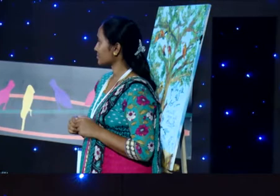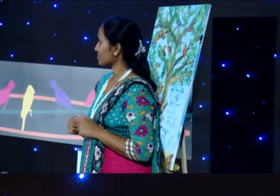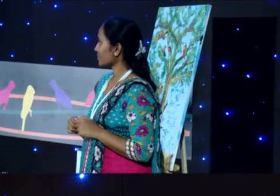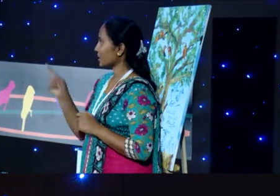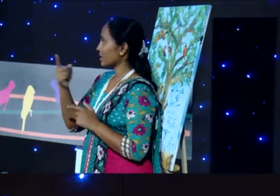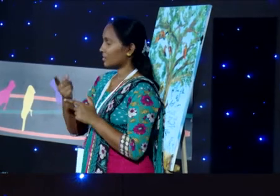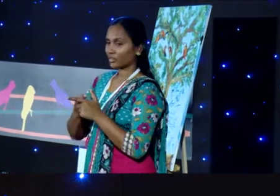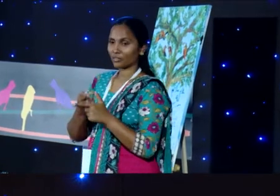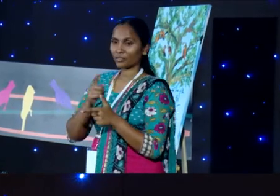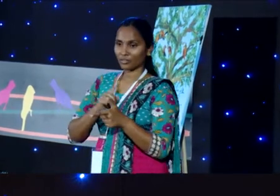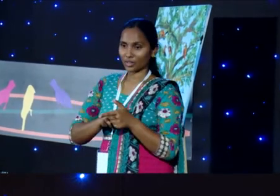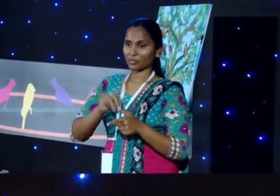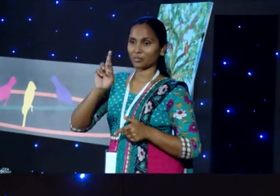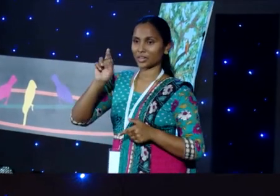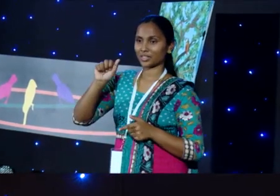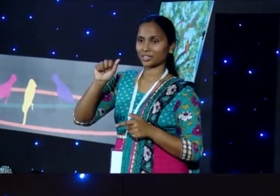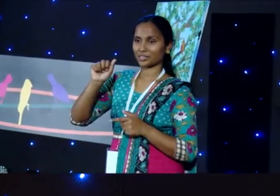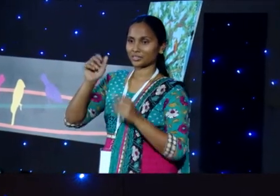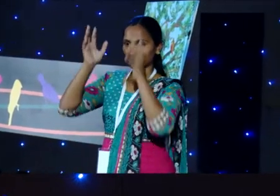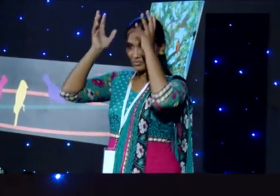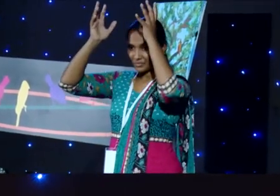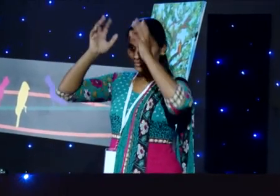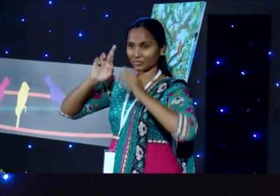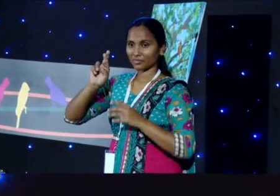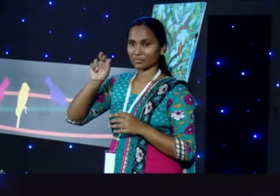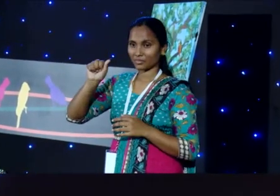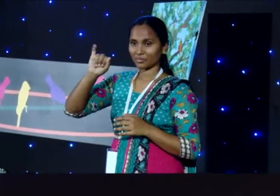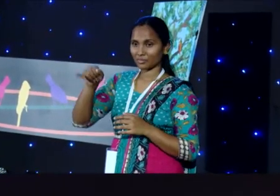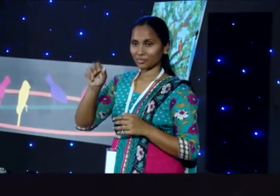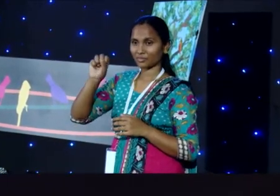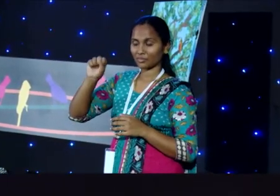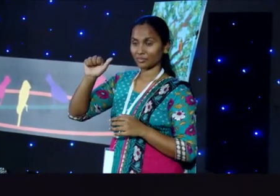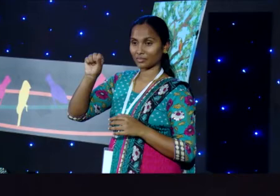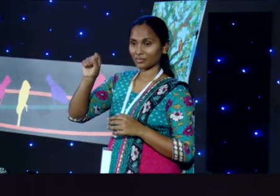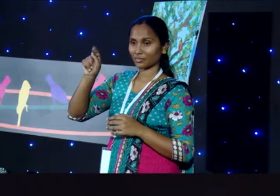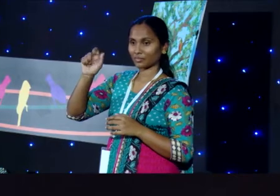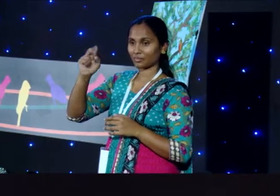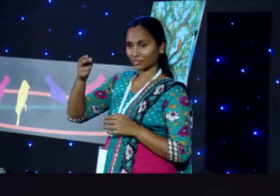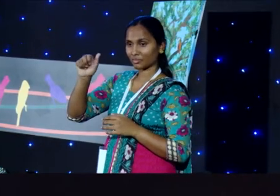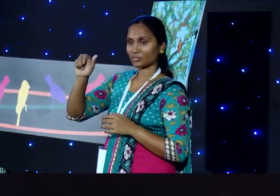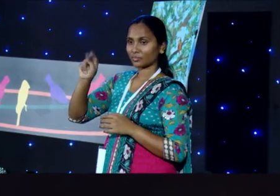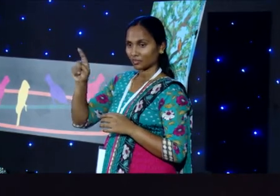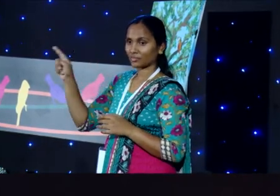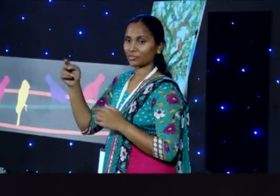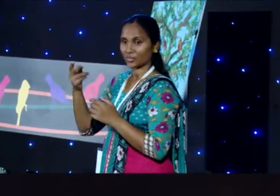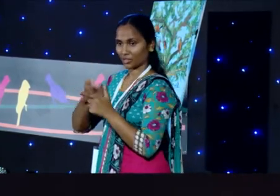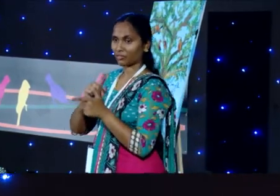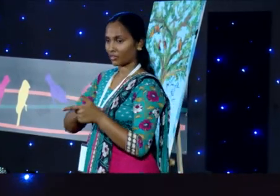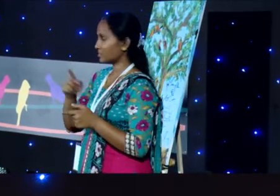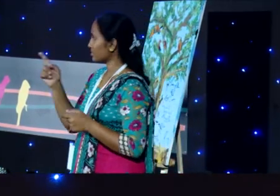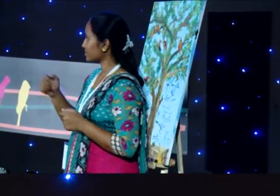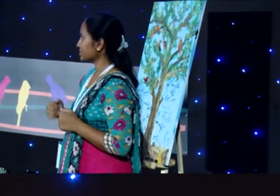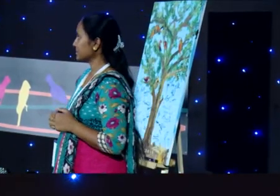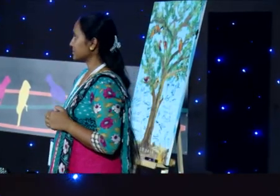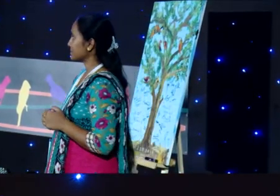from Rajasthan originally, but I'm not Marwari. I don't know how to do business. So a lot of technical advice was, you should file patents on